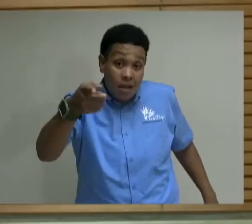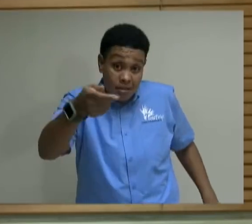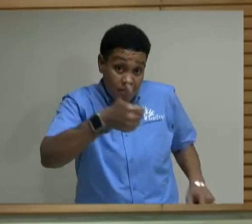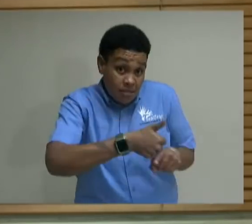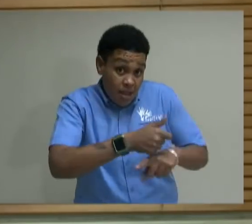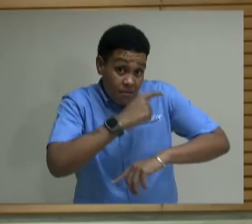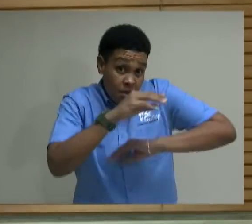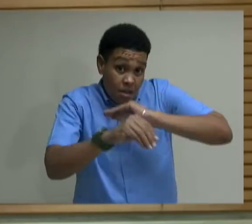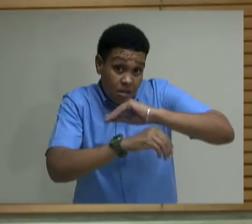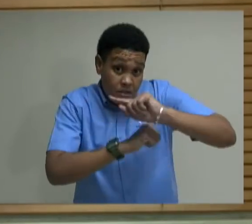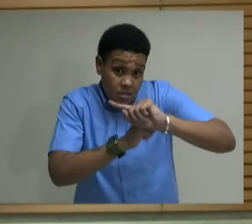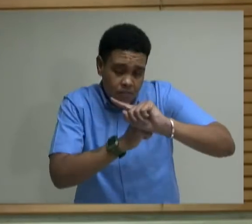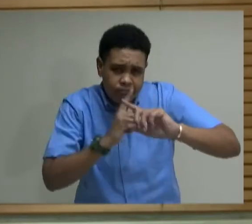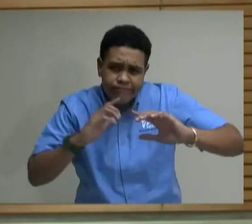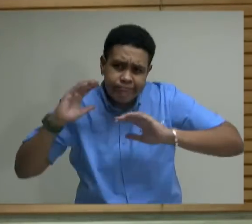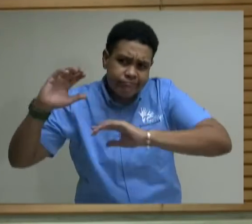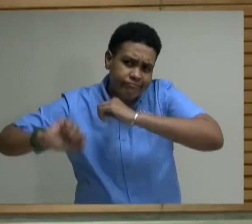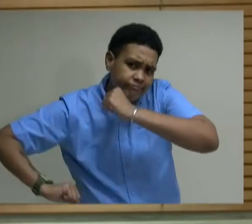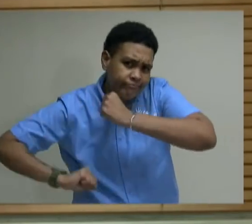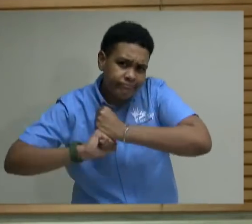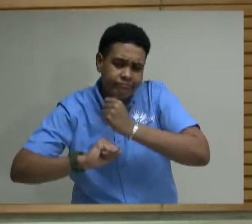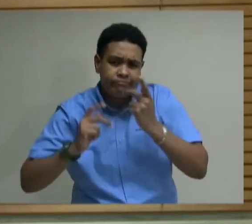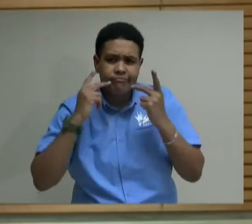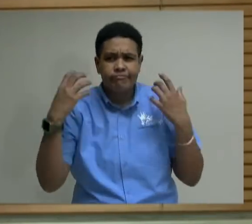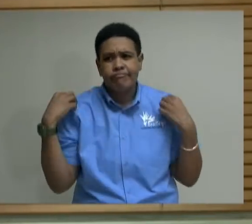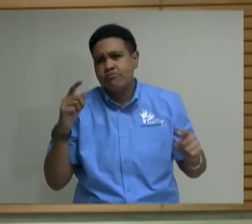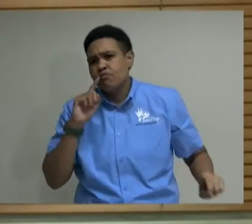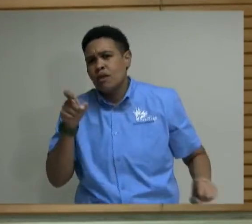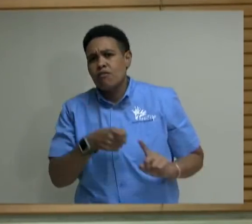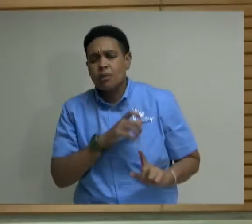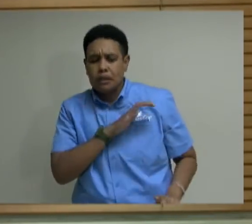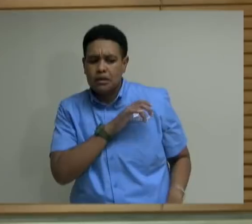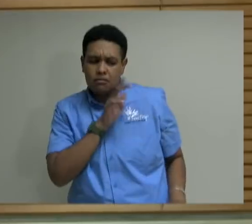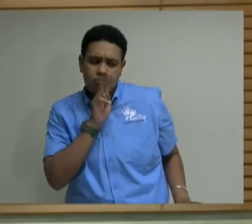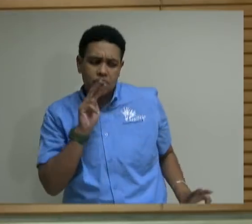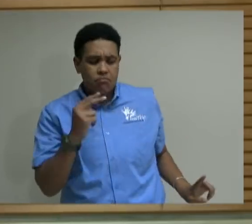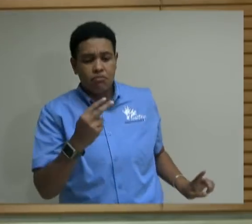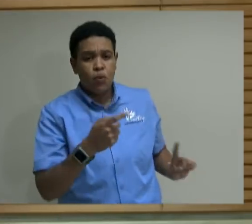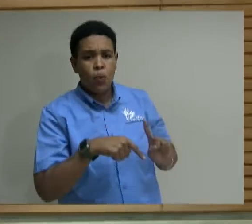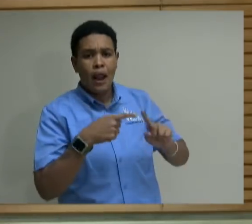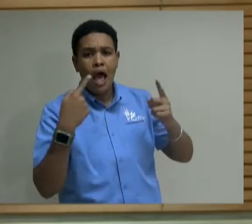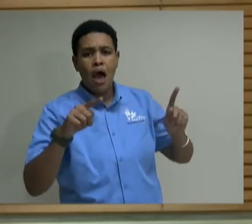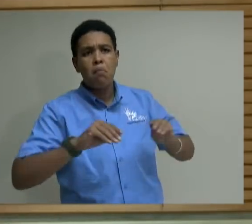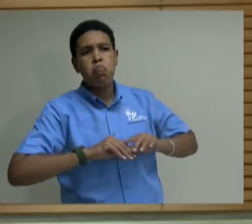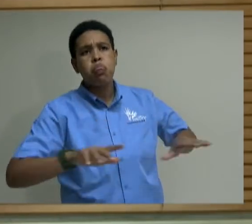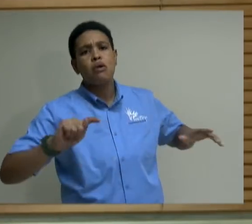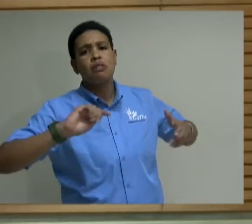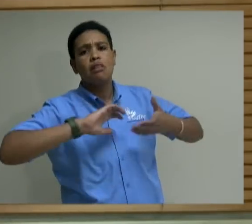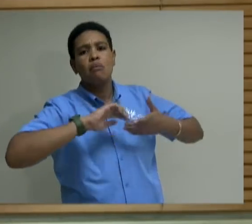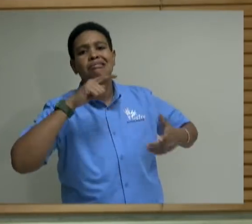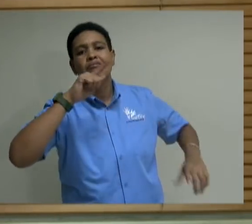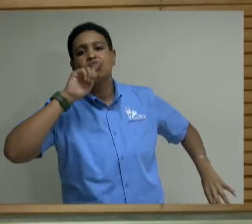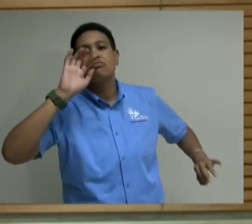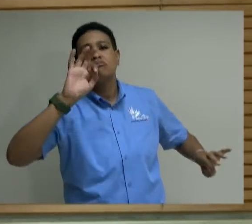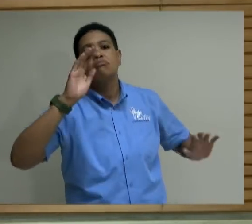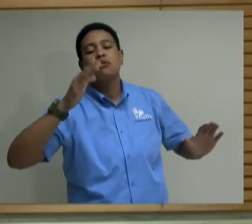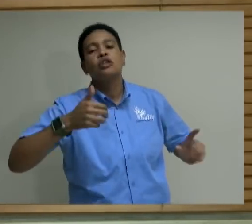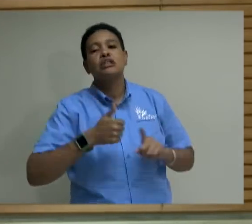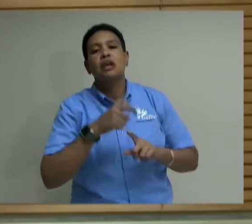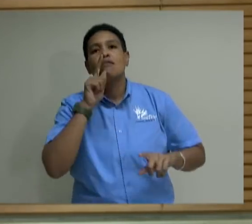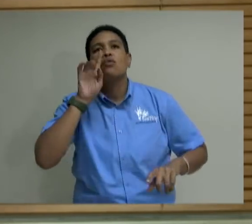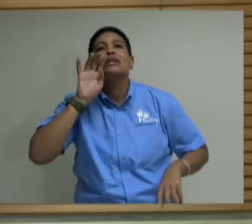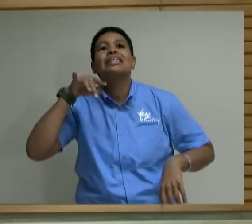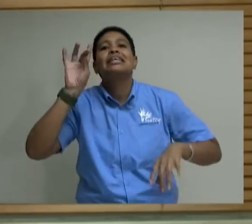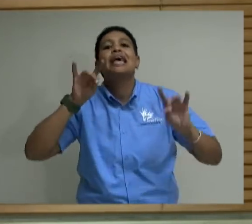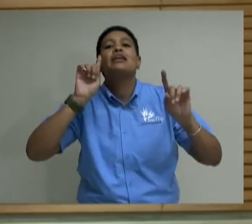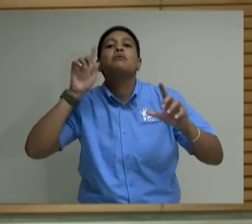clinical perspective. And when we had the outbreak in St. Thomas, he would be the person who have detected